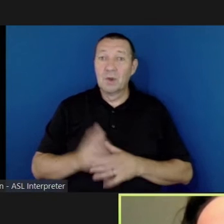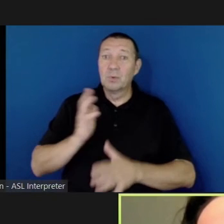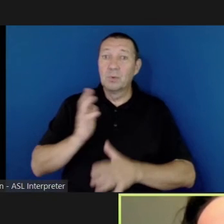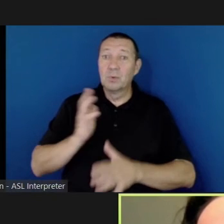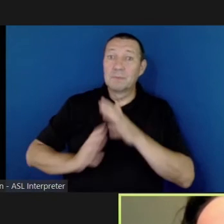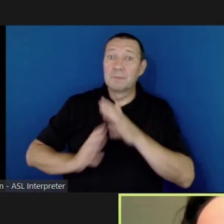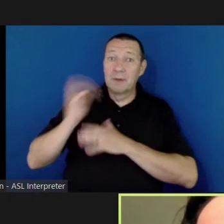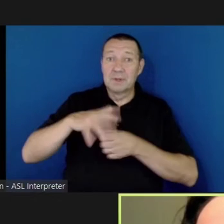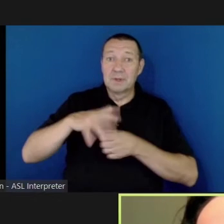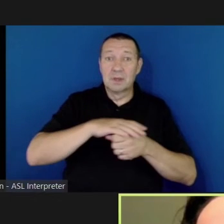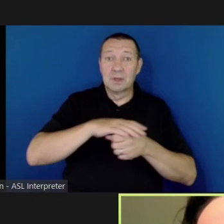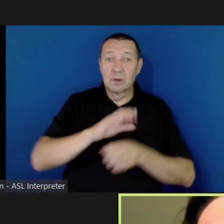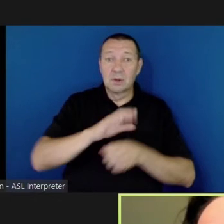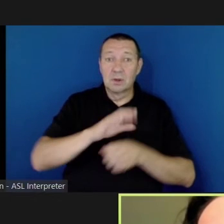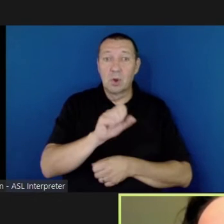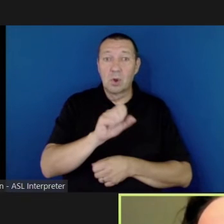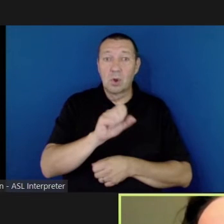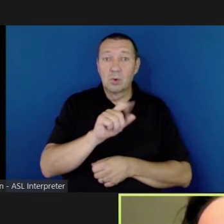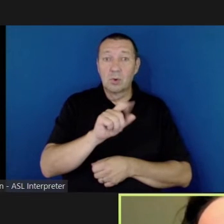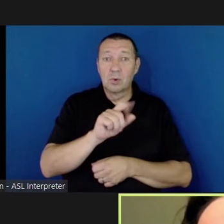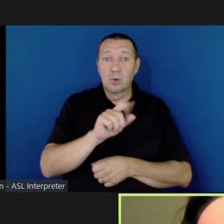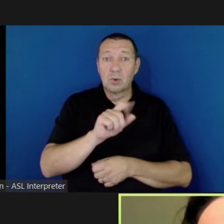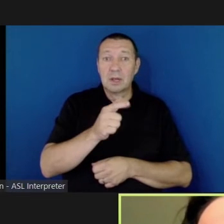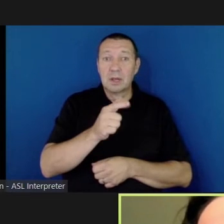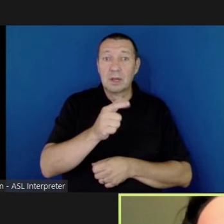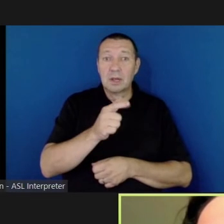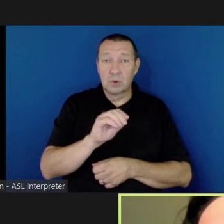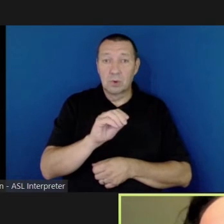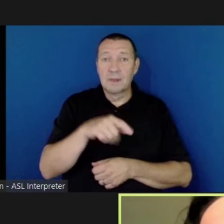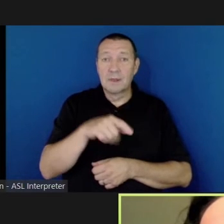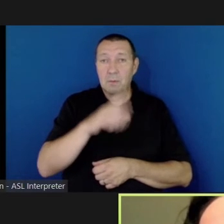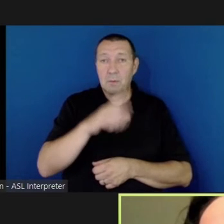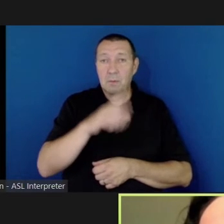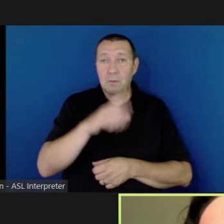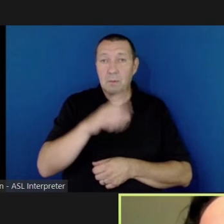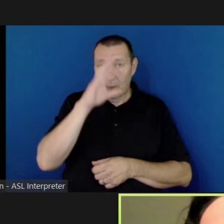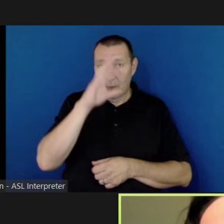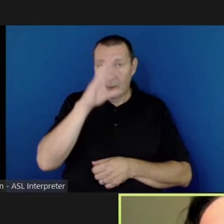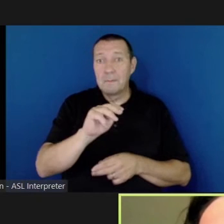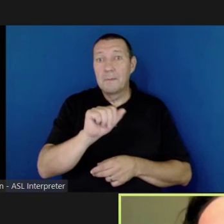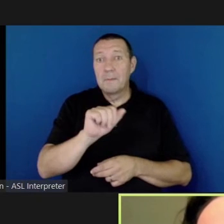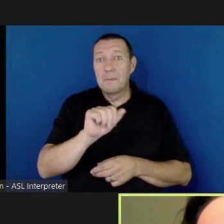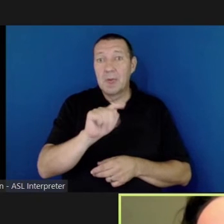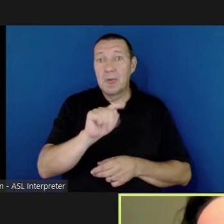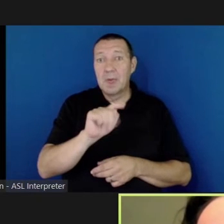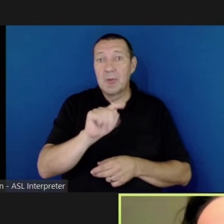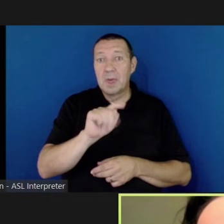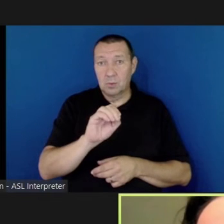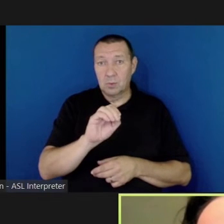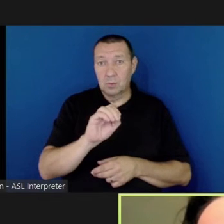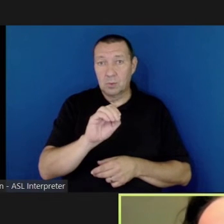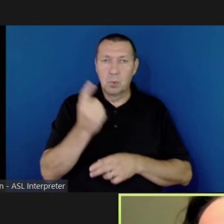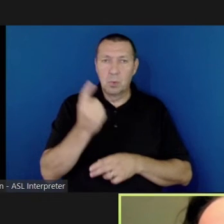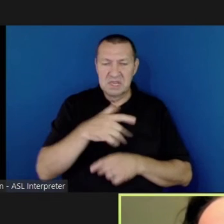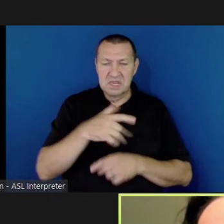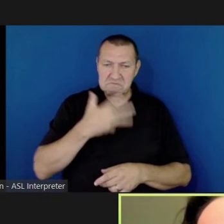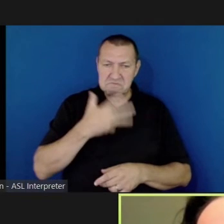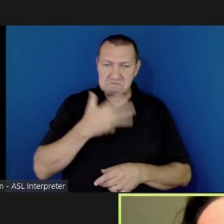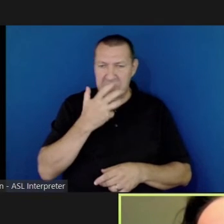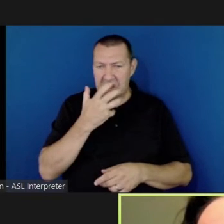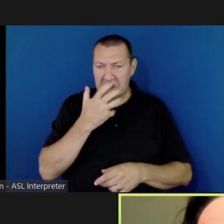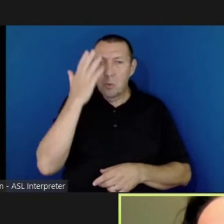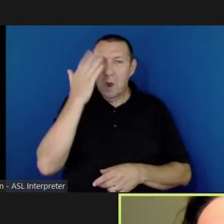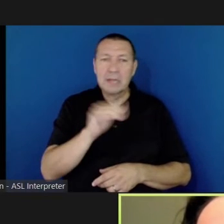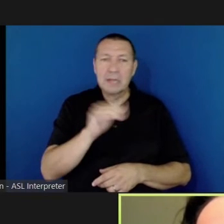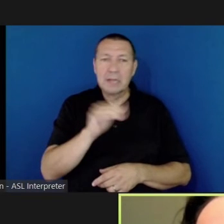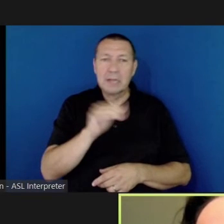Costa Alegre, there lived a boy named Mateo. One day, he went to school in a bad mood because his aunt said